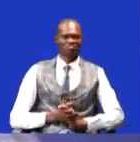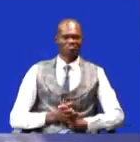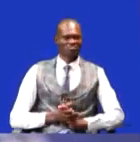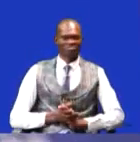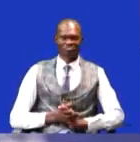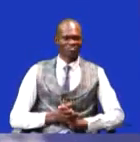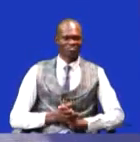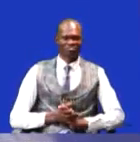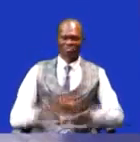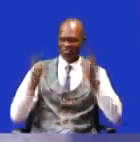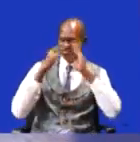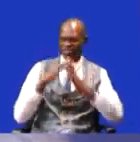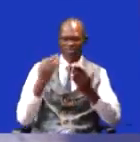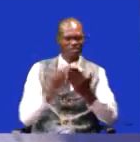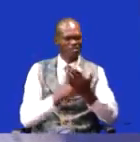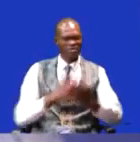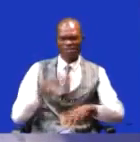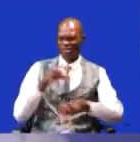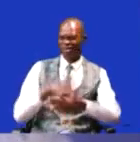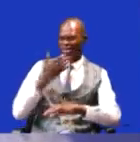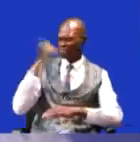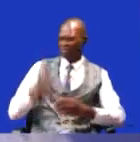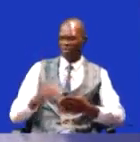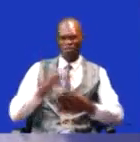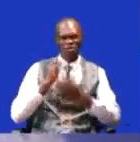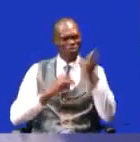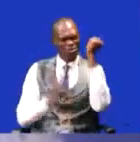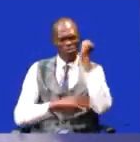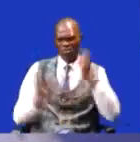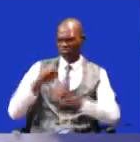Are we seeing an improvement? Are we getting better or worse?